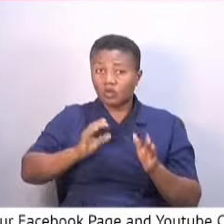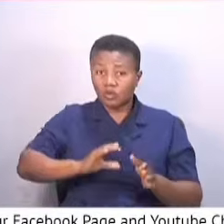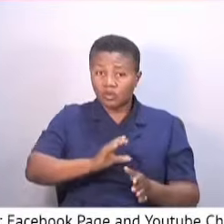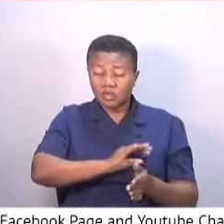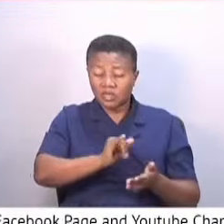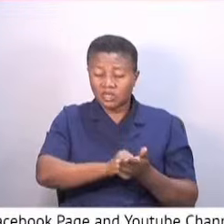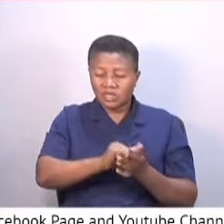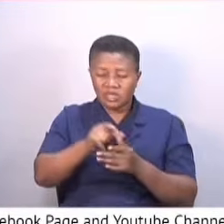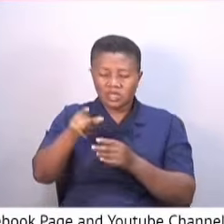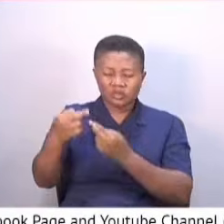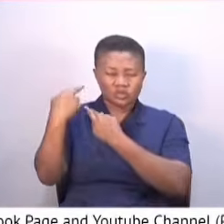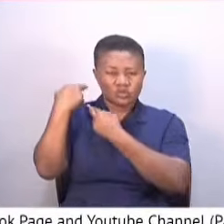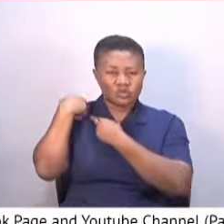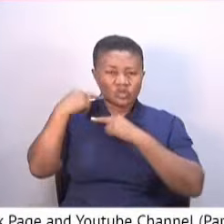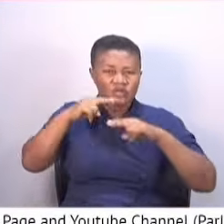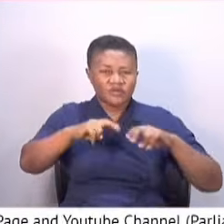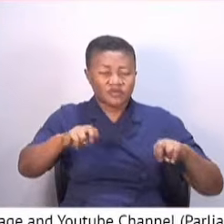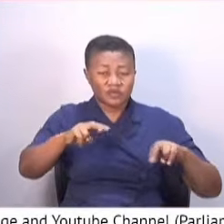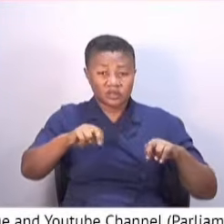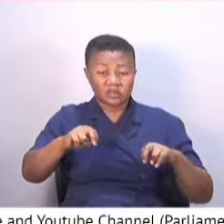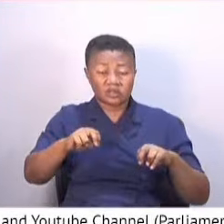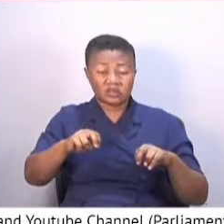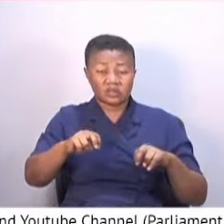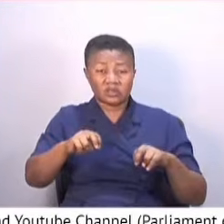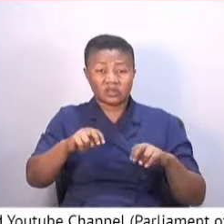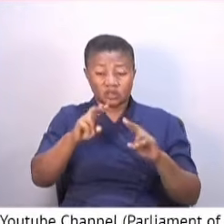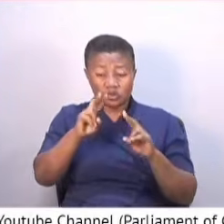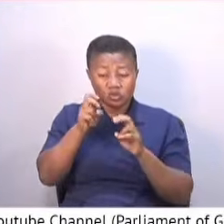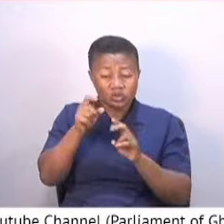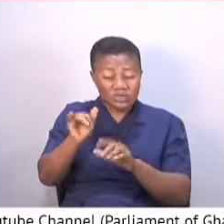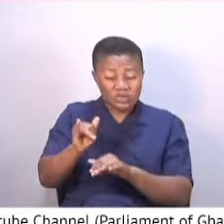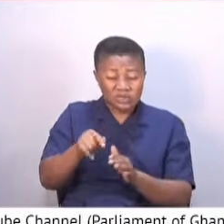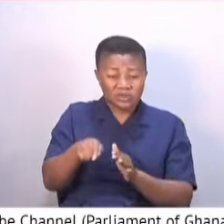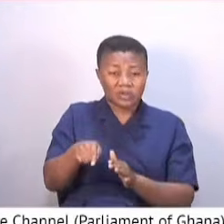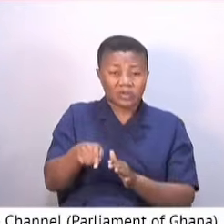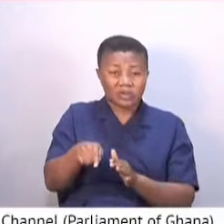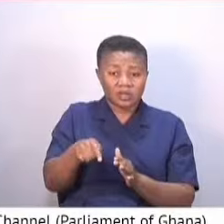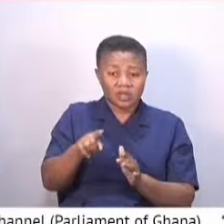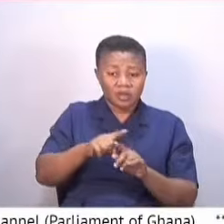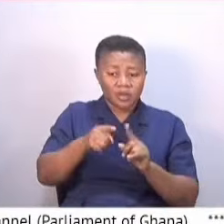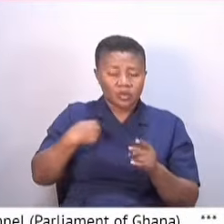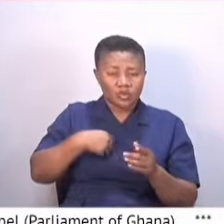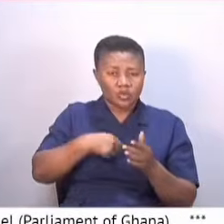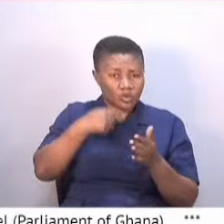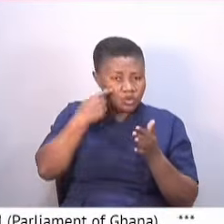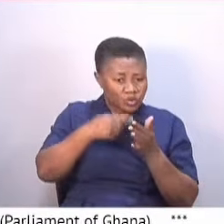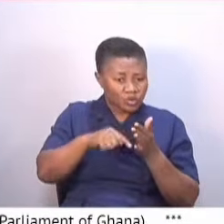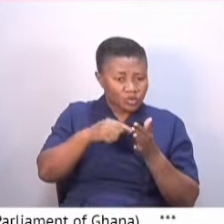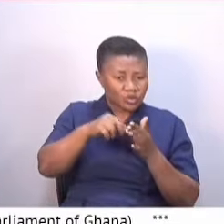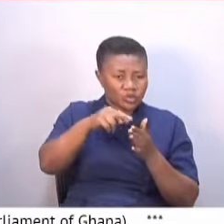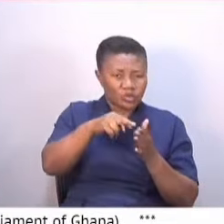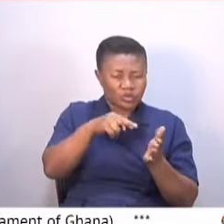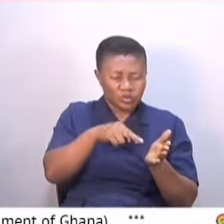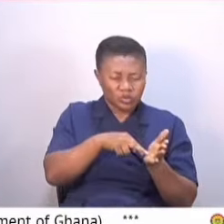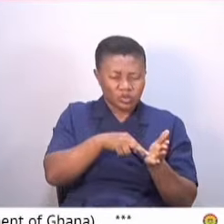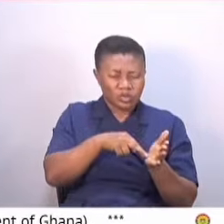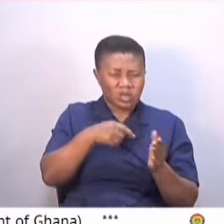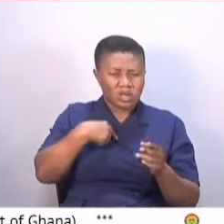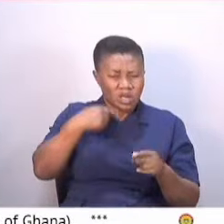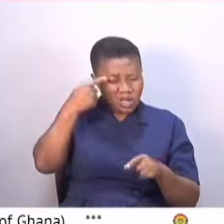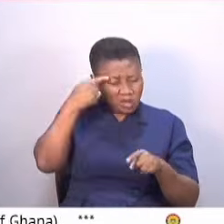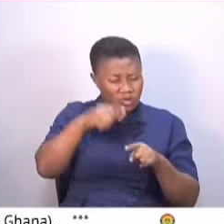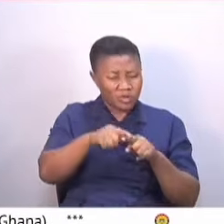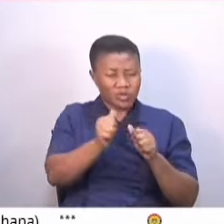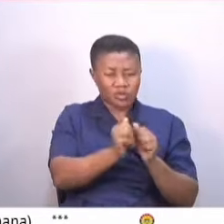investigate such matters. And looking at the rules, I agreed with the minority